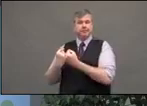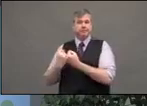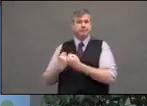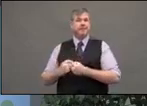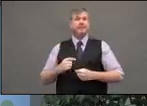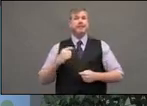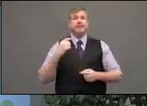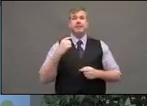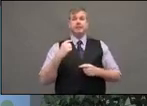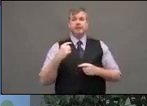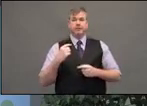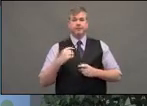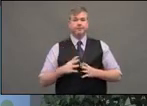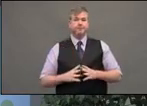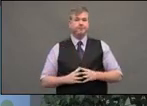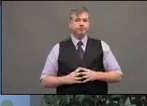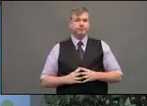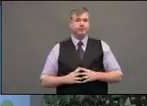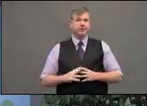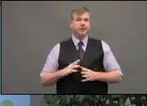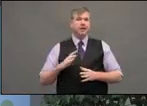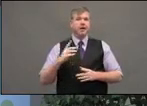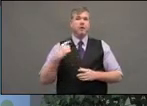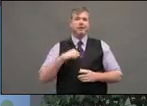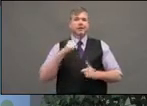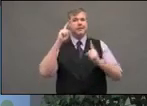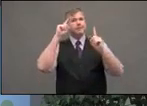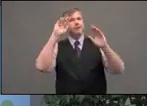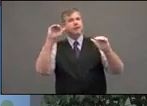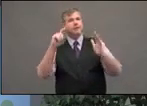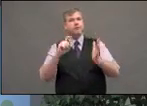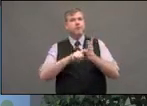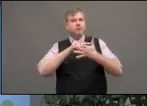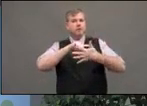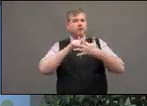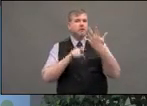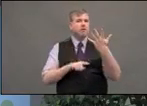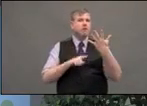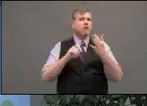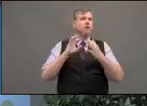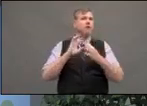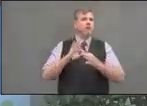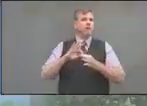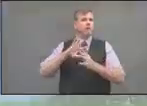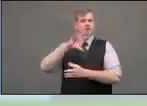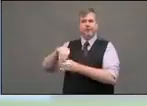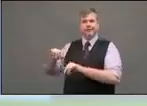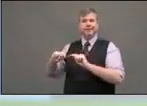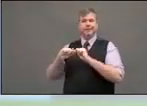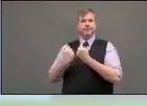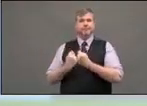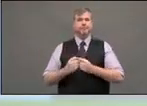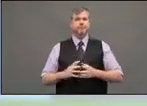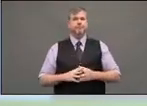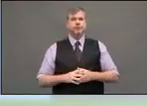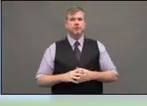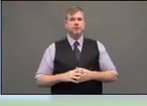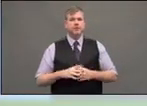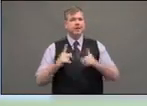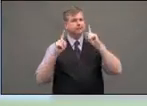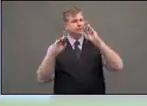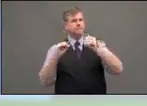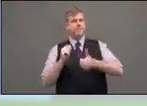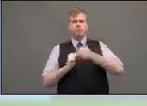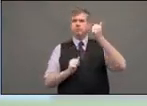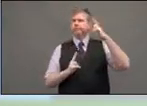for volunteers and our hope to ensure that we have the highest quality workforce, because the volunteers become agents of the county. They are supporting